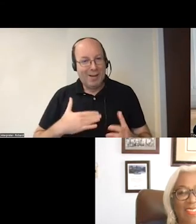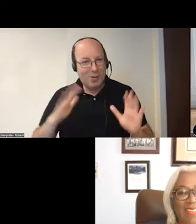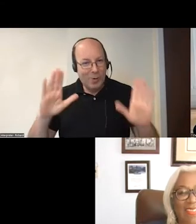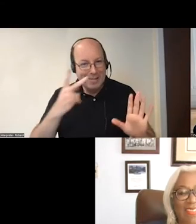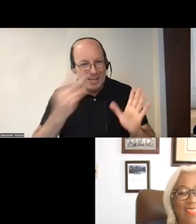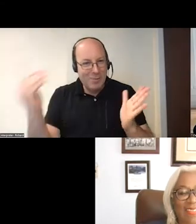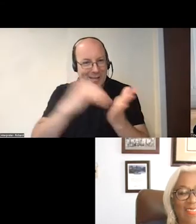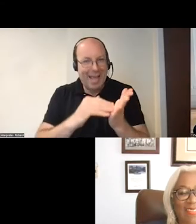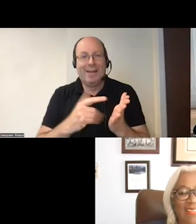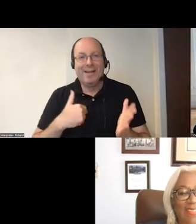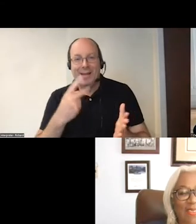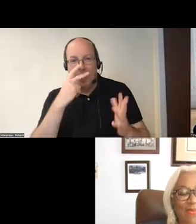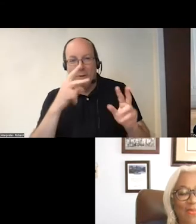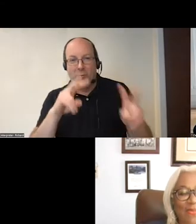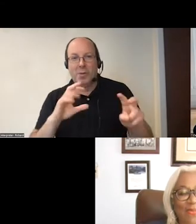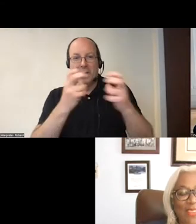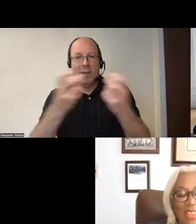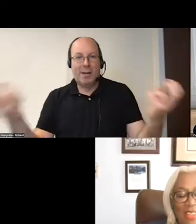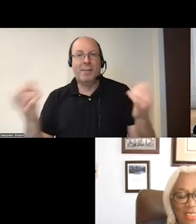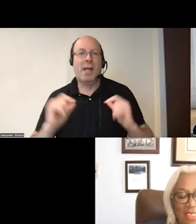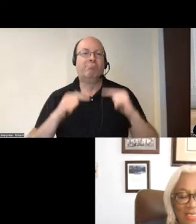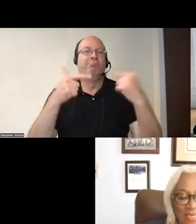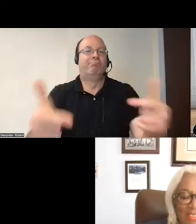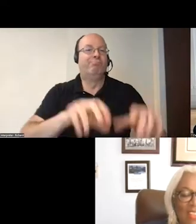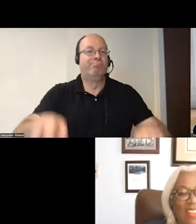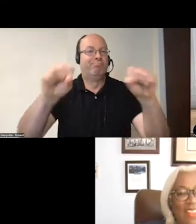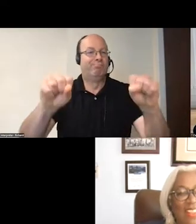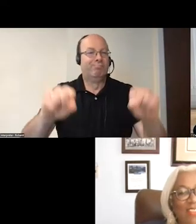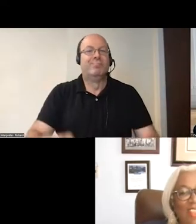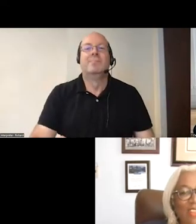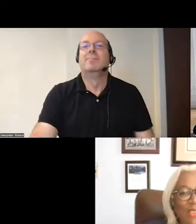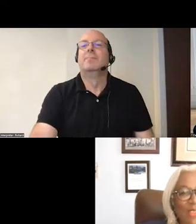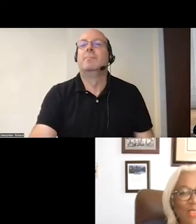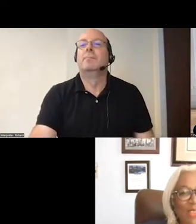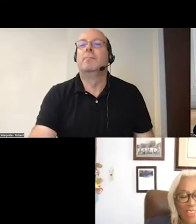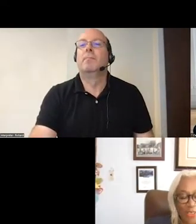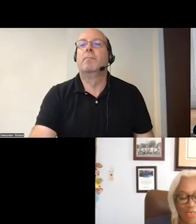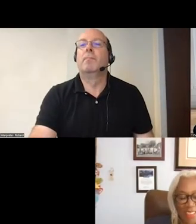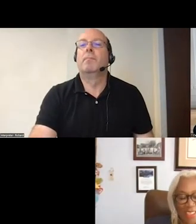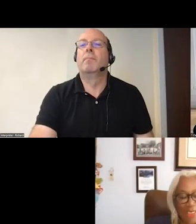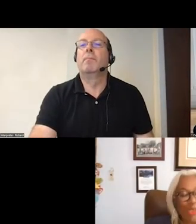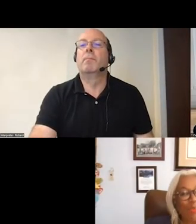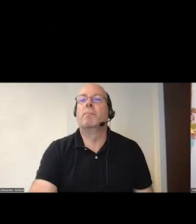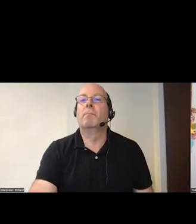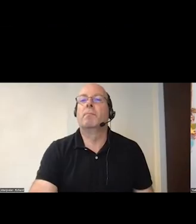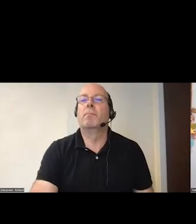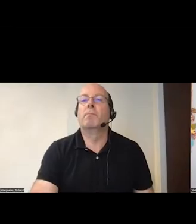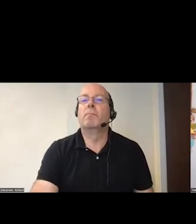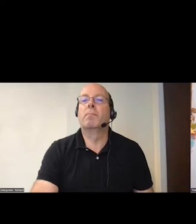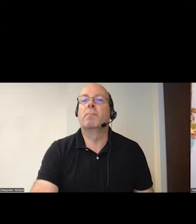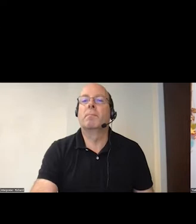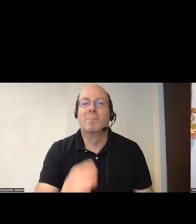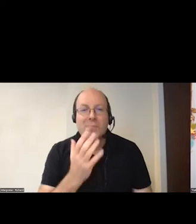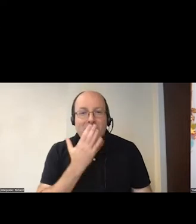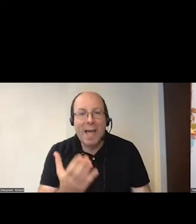I'm so looking forward to this panel. I'll now turn it over to you. Thank you so much, Curtis. Thank you so much for that